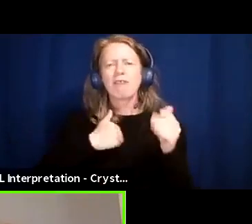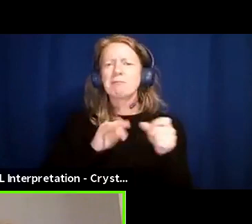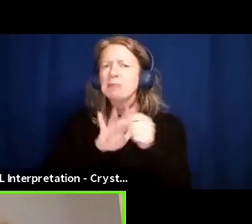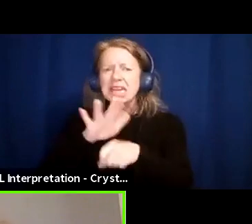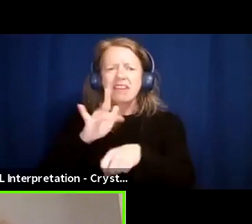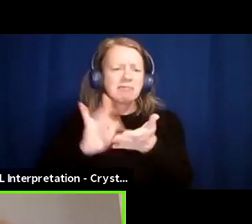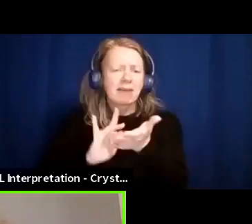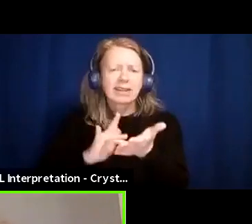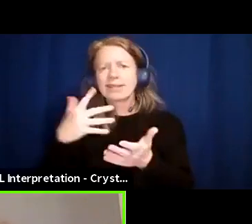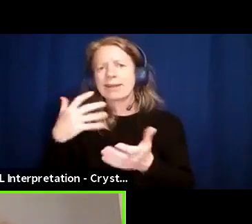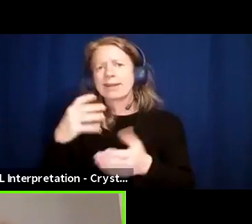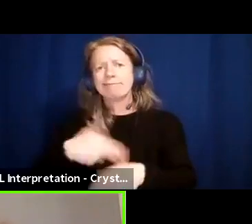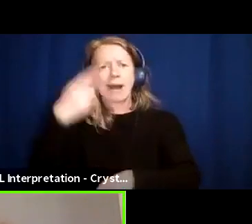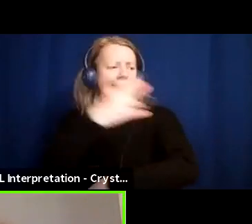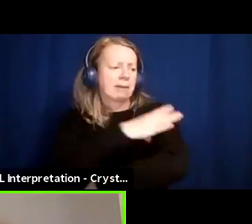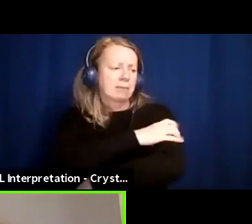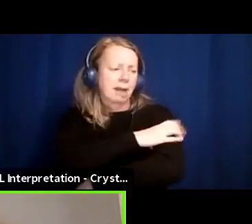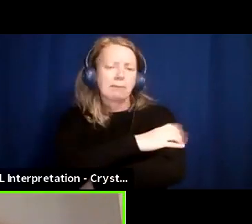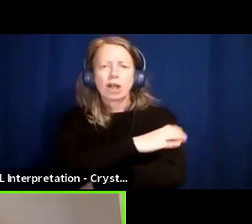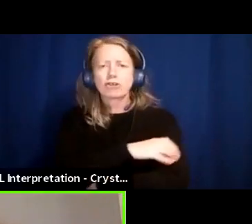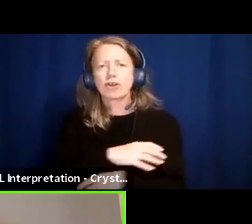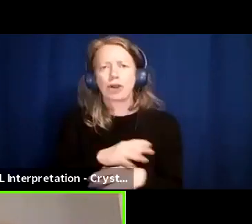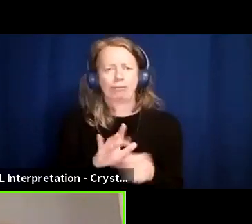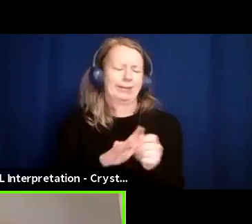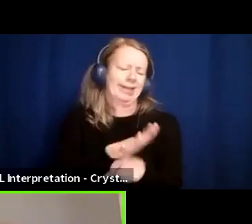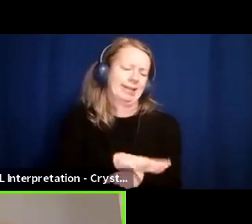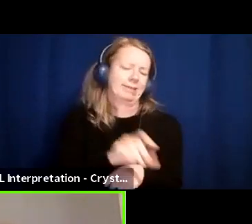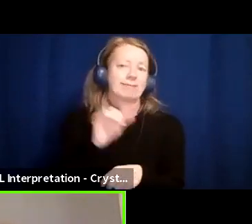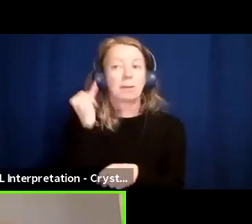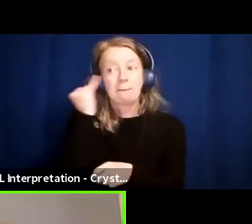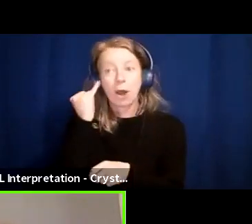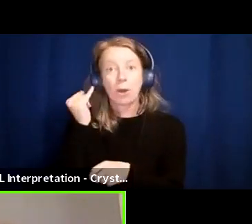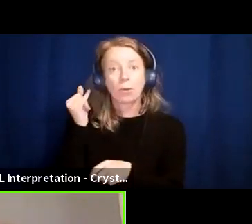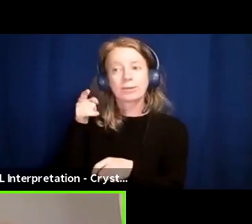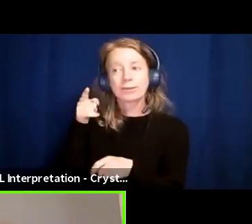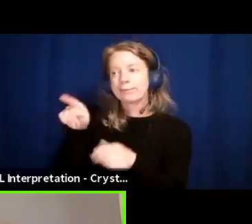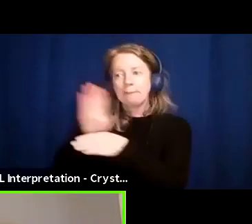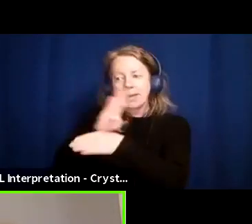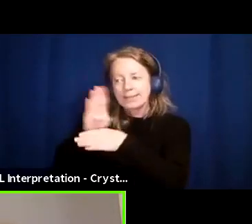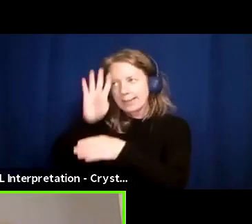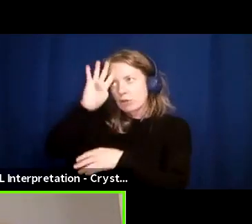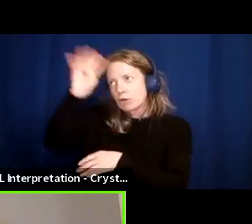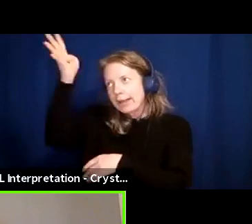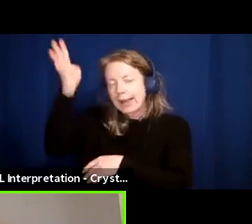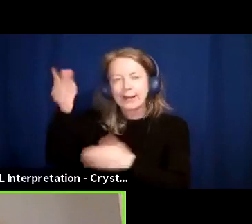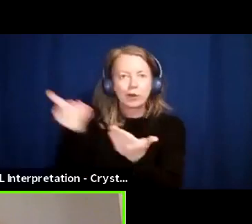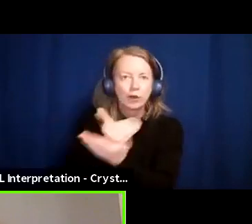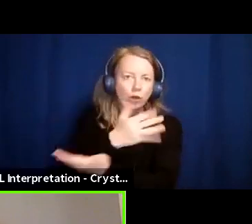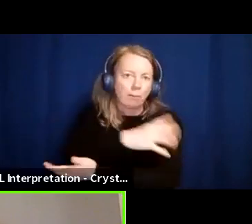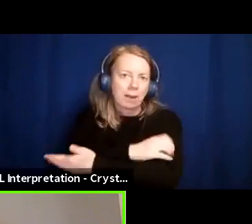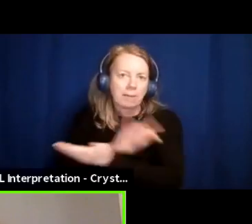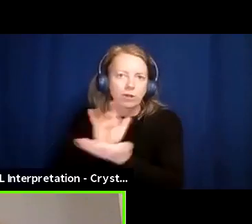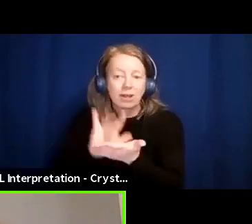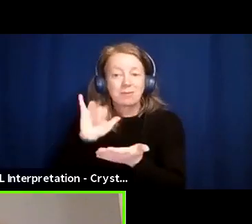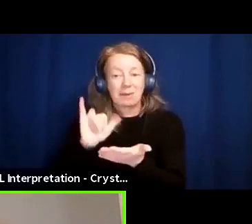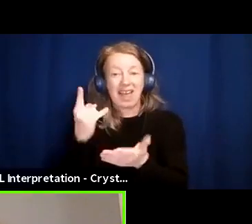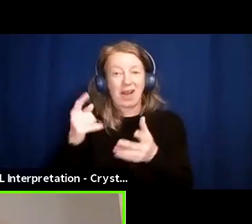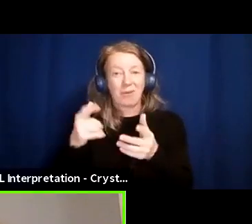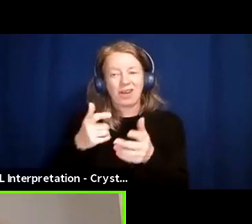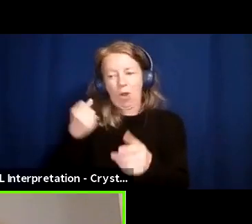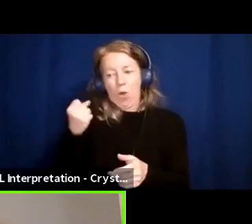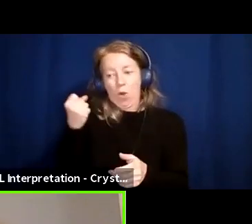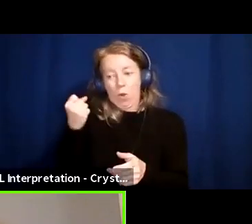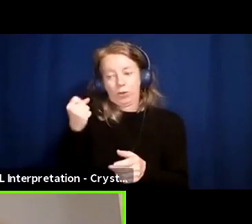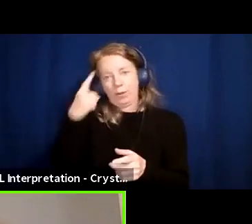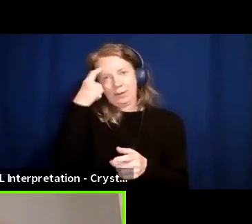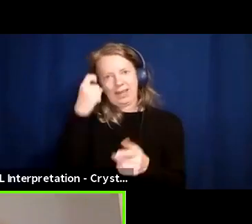application for a new blood pressure medication, you might get pitched to the back burner while the FDA focuses on what's front